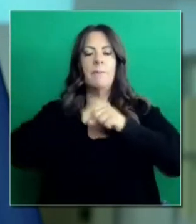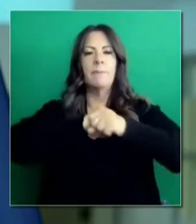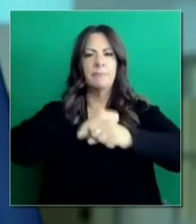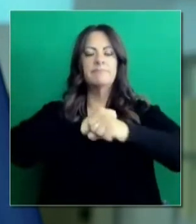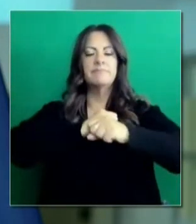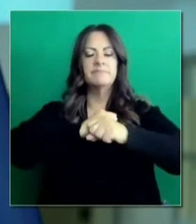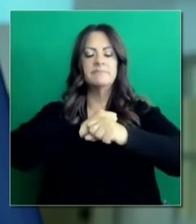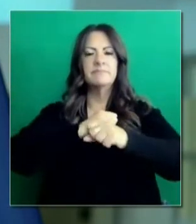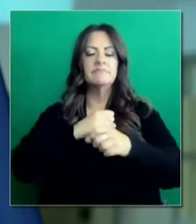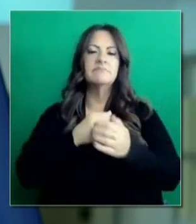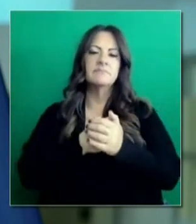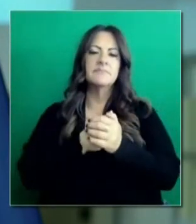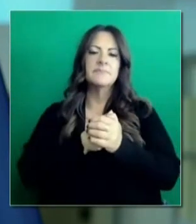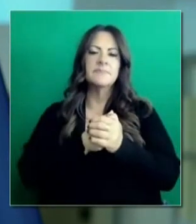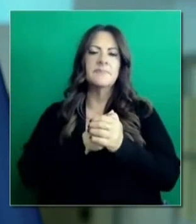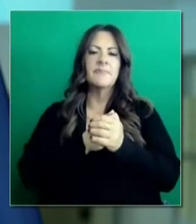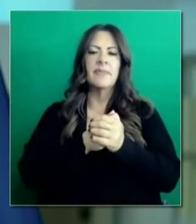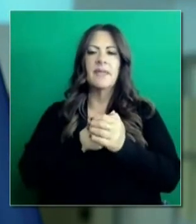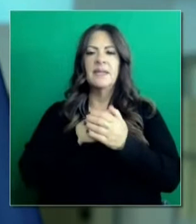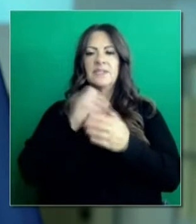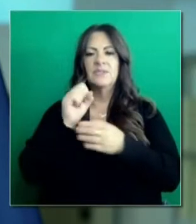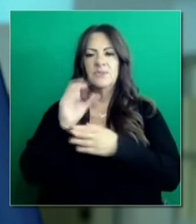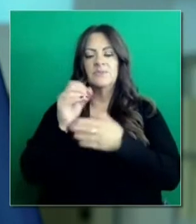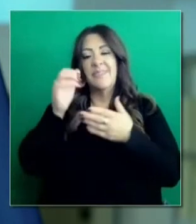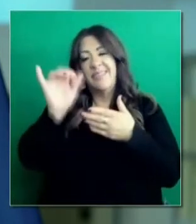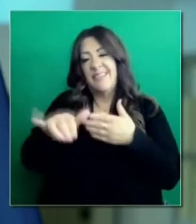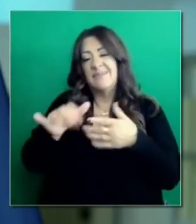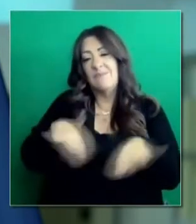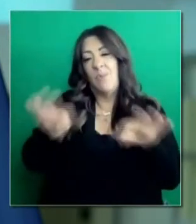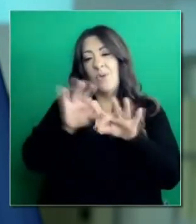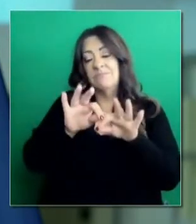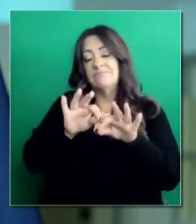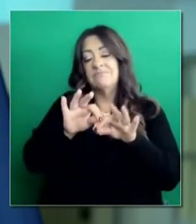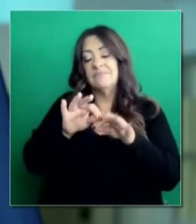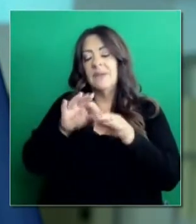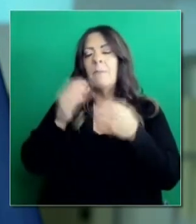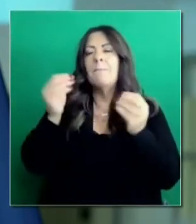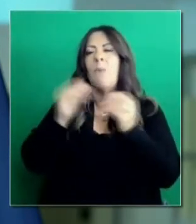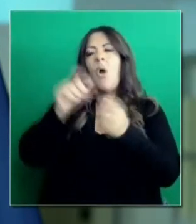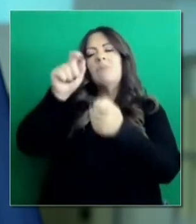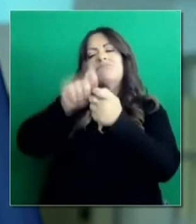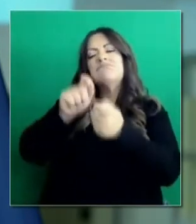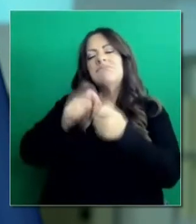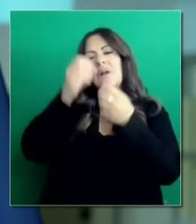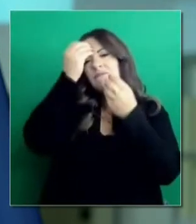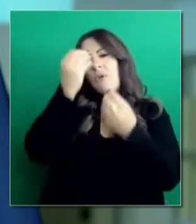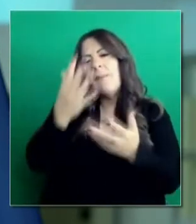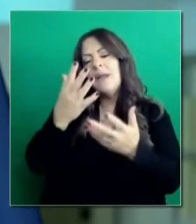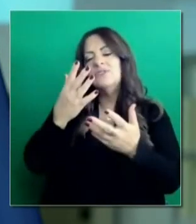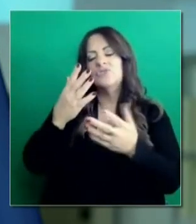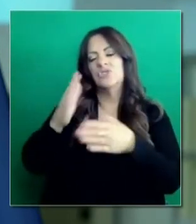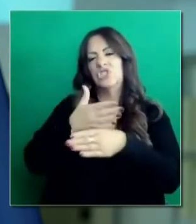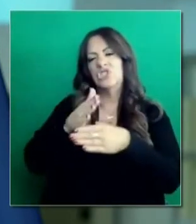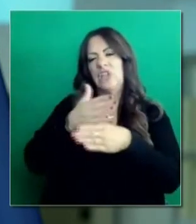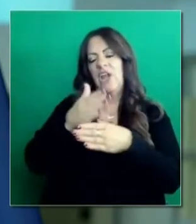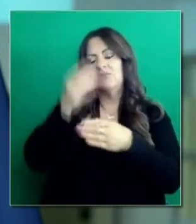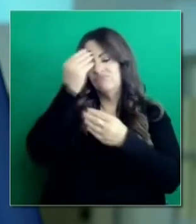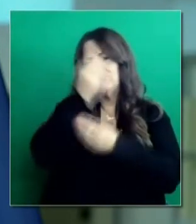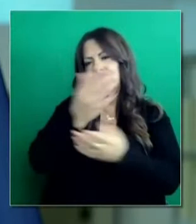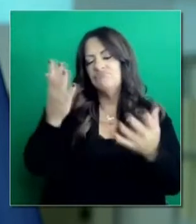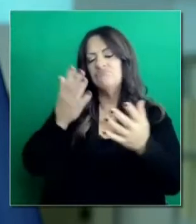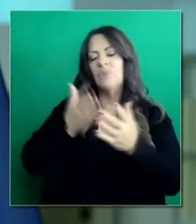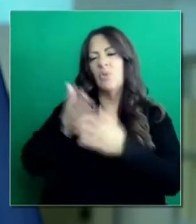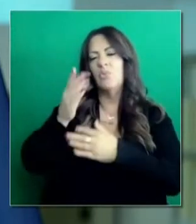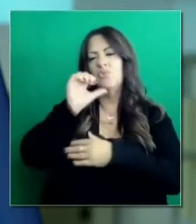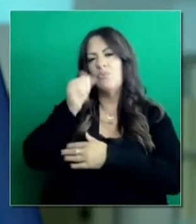will be socialized tomorrow in more nuance and detail to give you confidence that this state is moving aggressively in